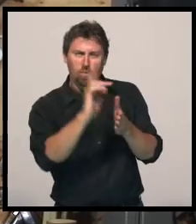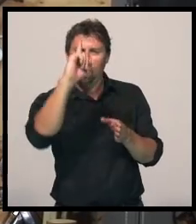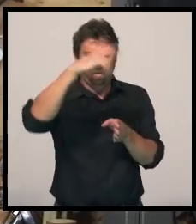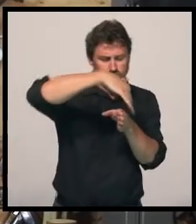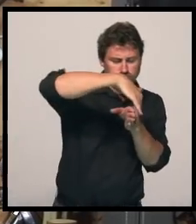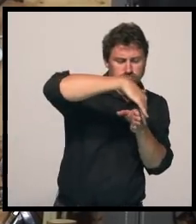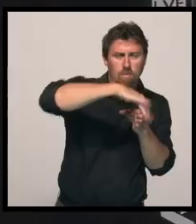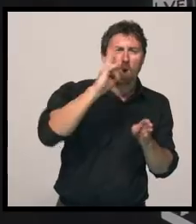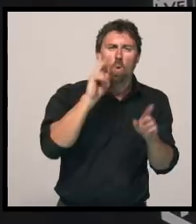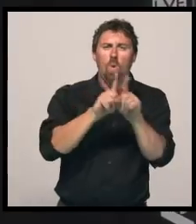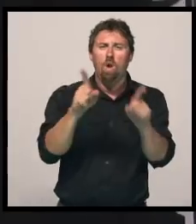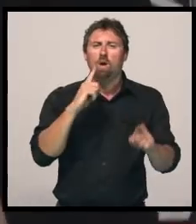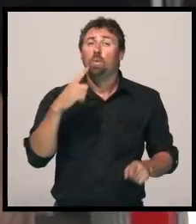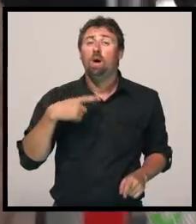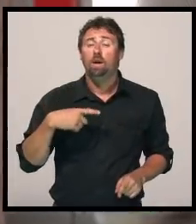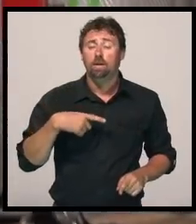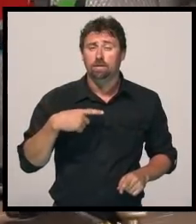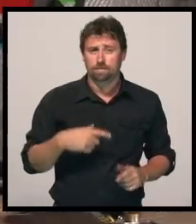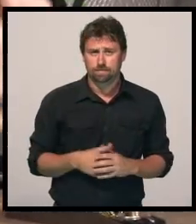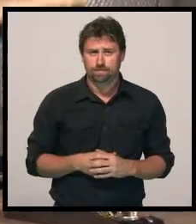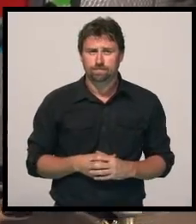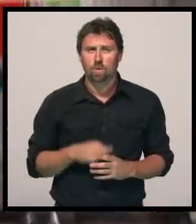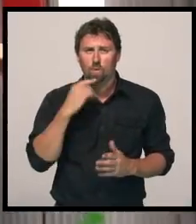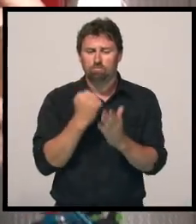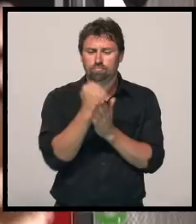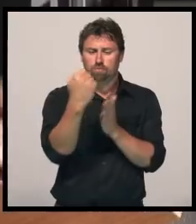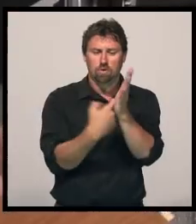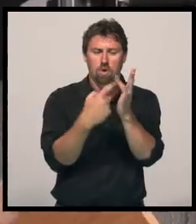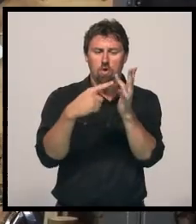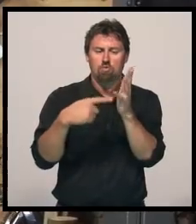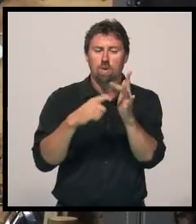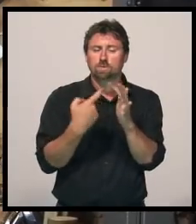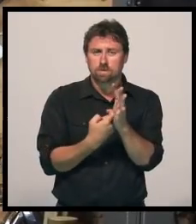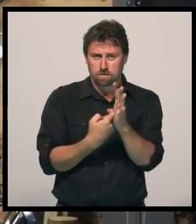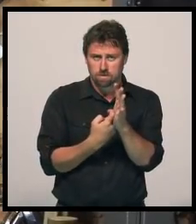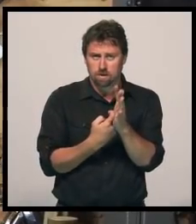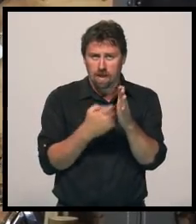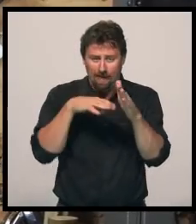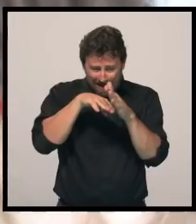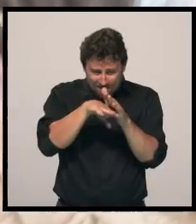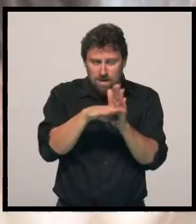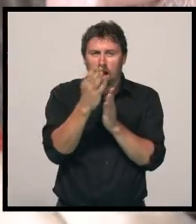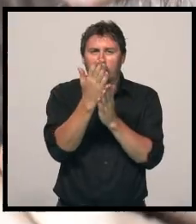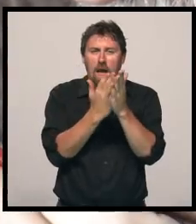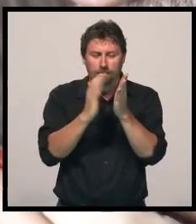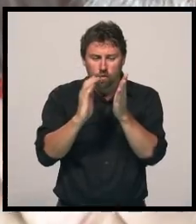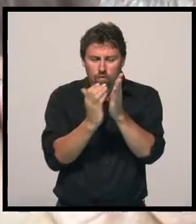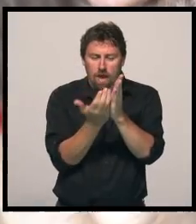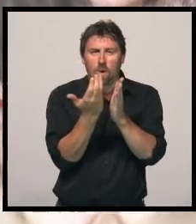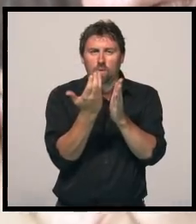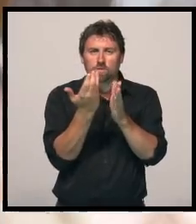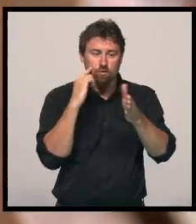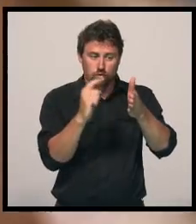and what you want on the outside because what we're going to do is we're going to route a half round on the inside